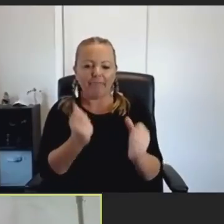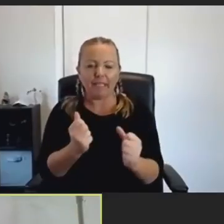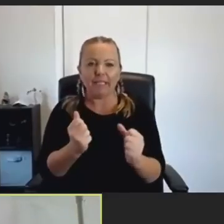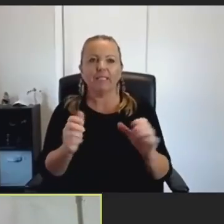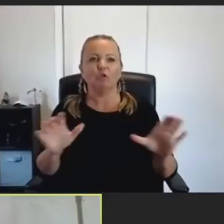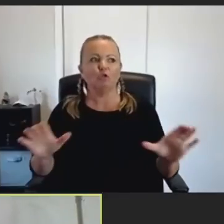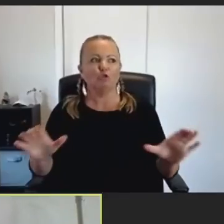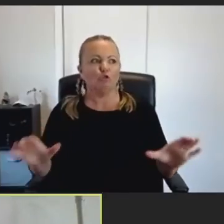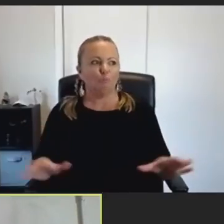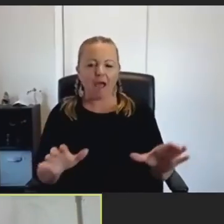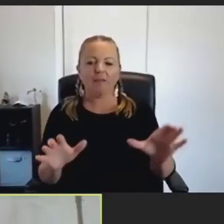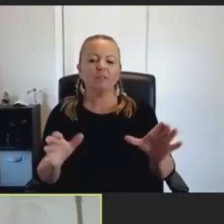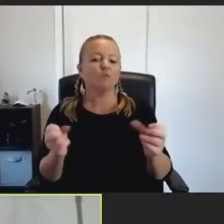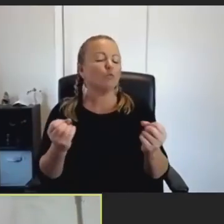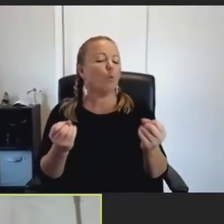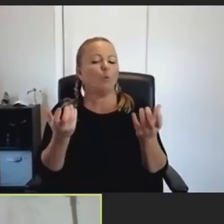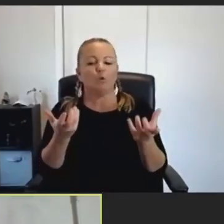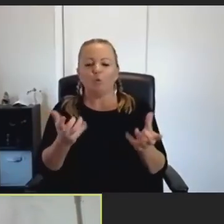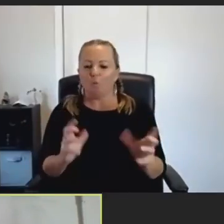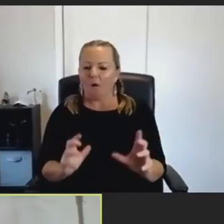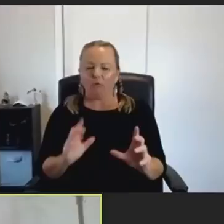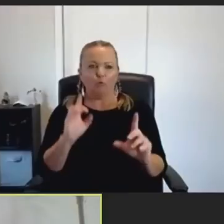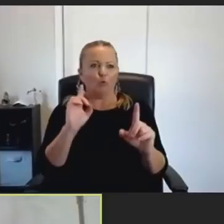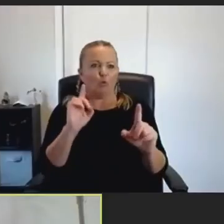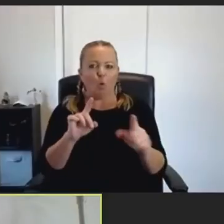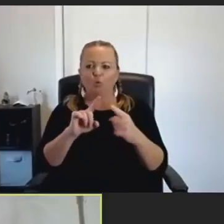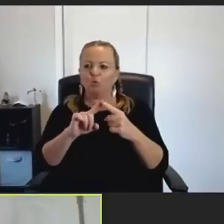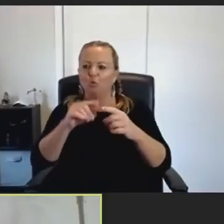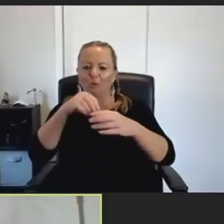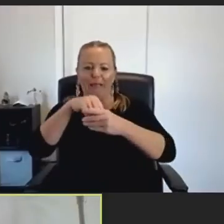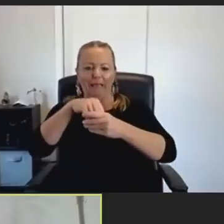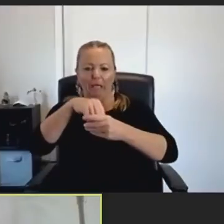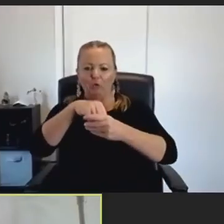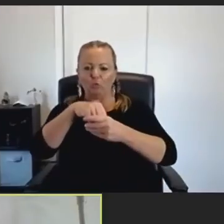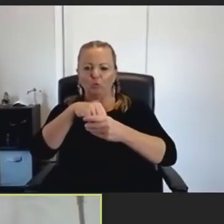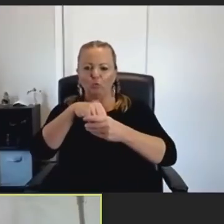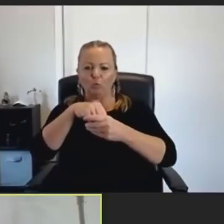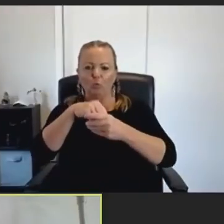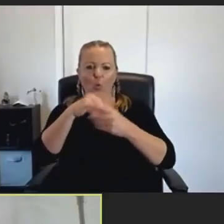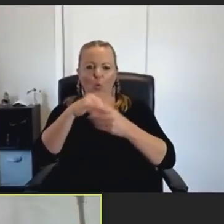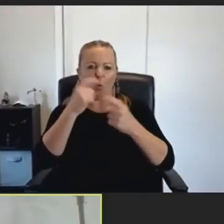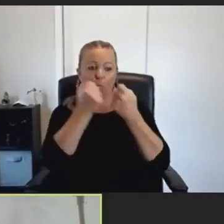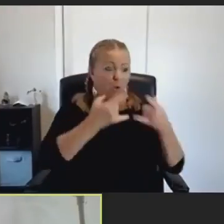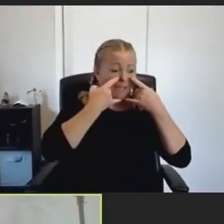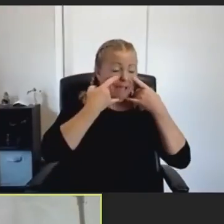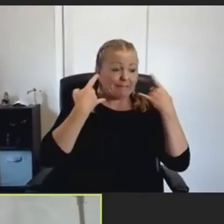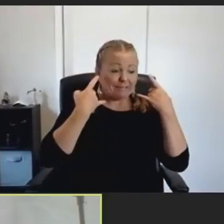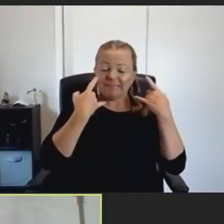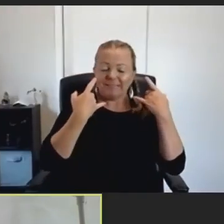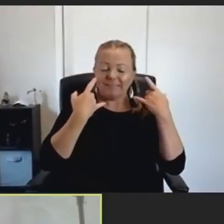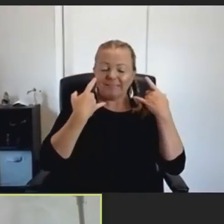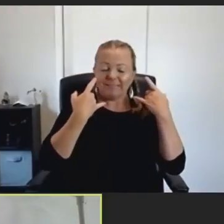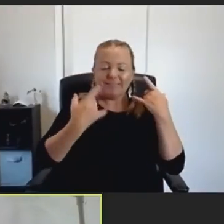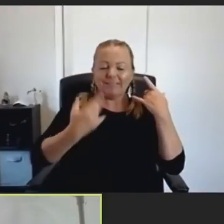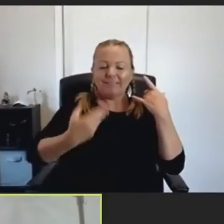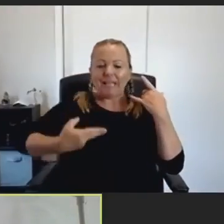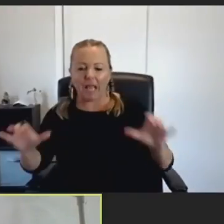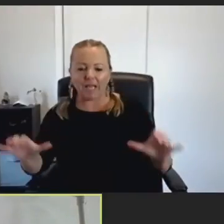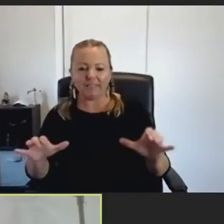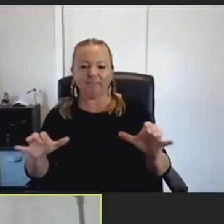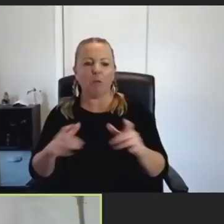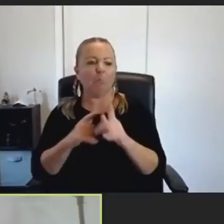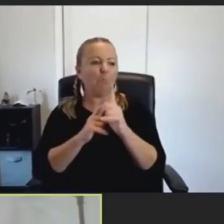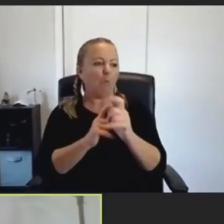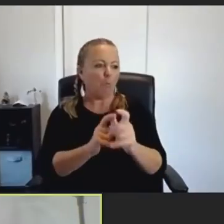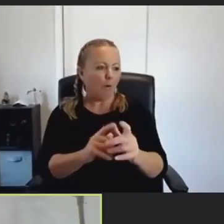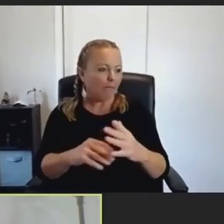active. So don't want to go necessarily to an indoor gym without wearing a mask. That would be a high risk activity, but running